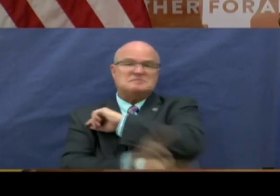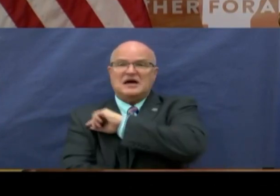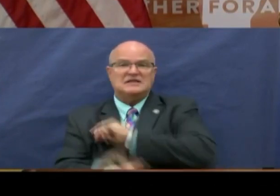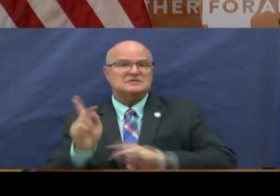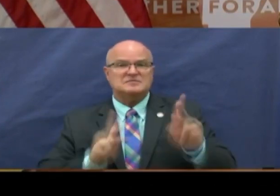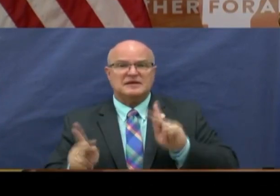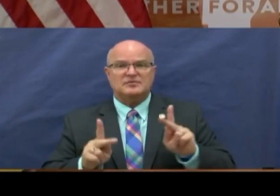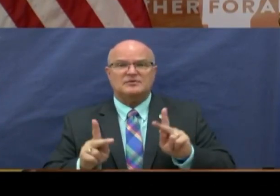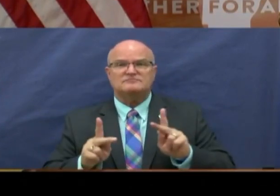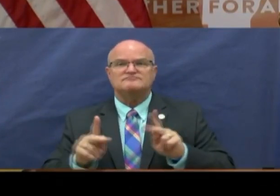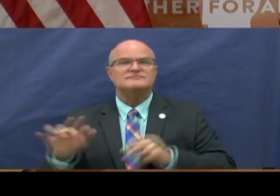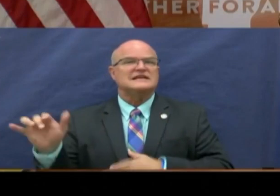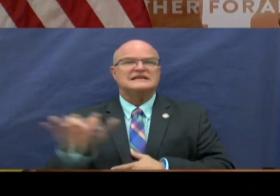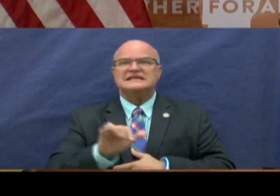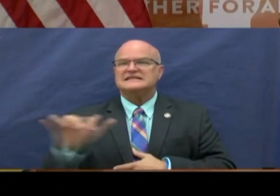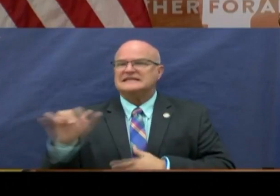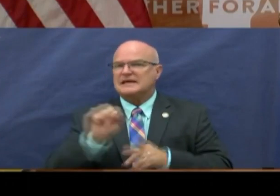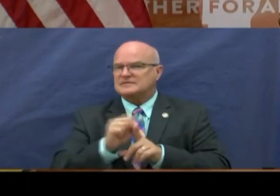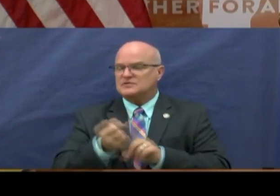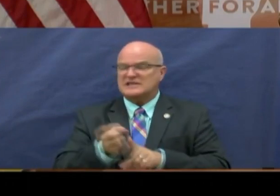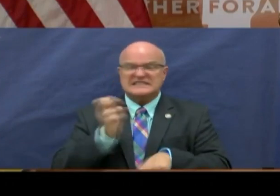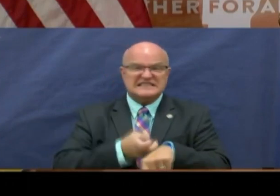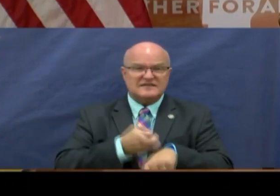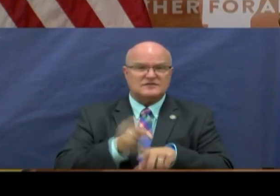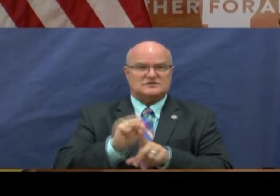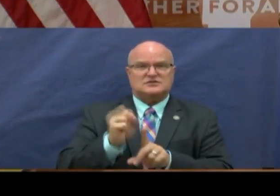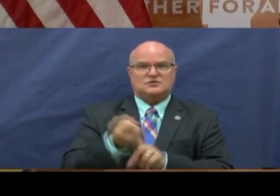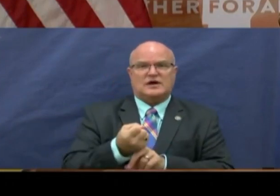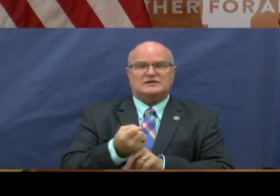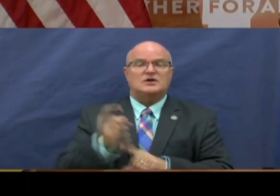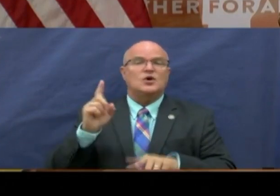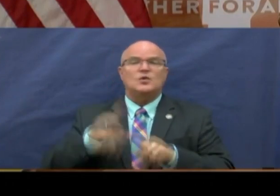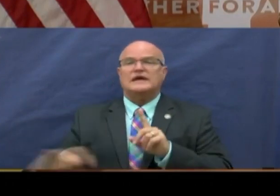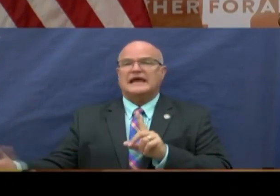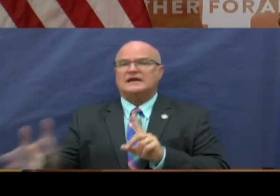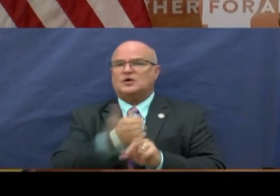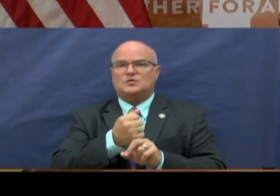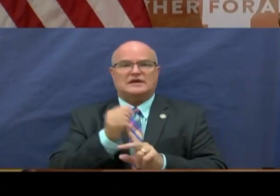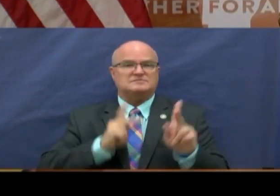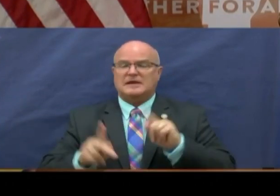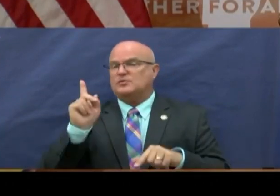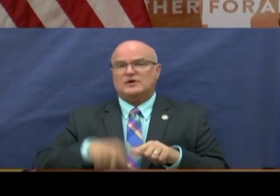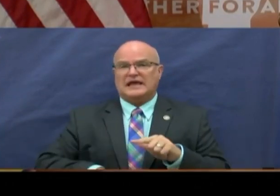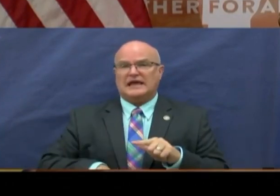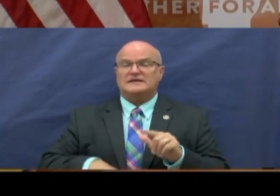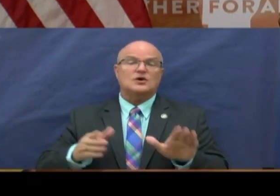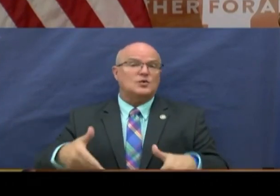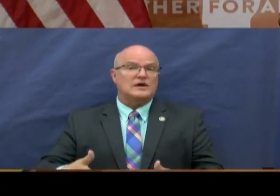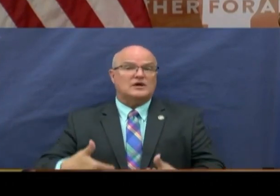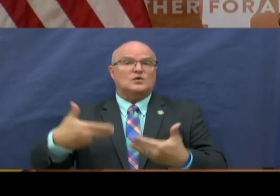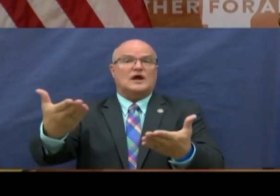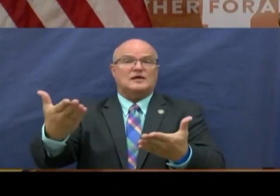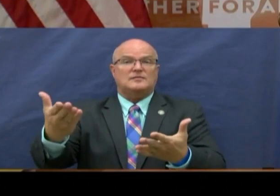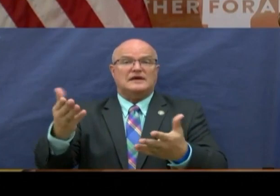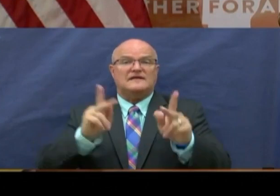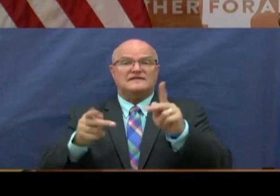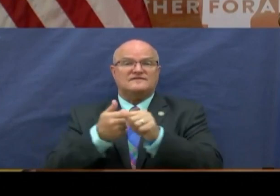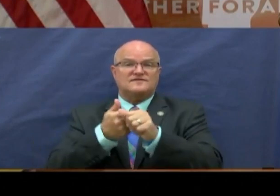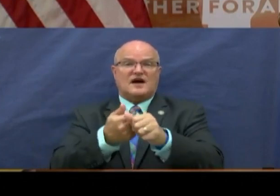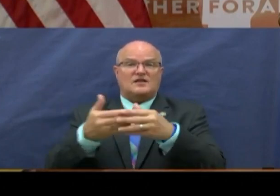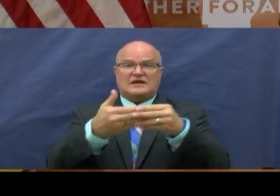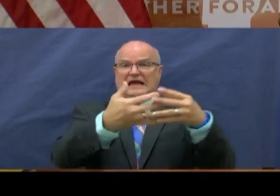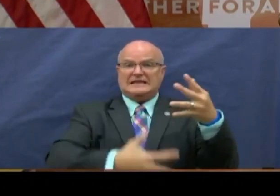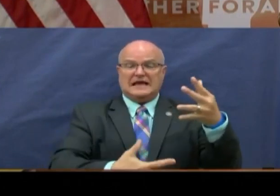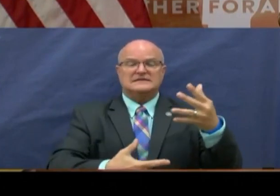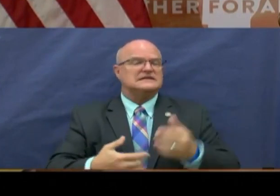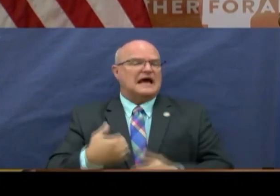same situation. It's a difficult situation. We cannot arrest people. We can recommend for people to follow guidelines.